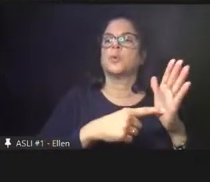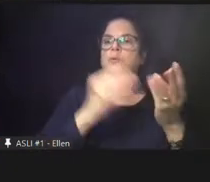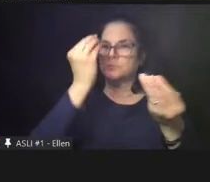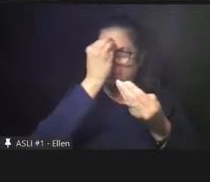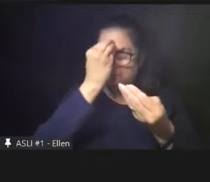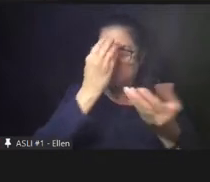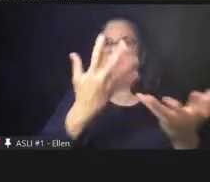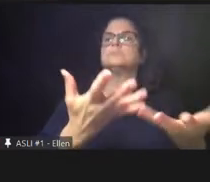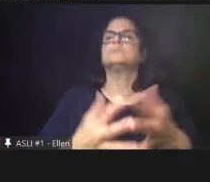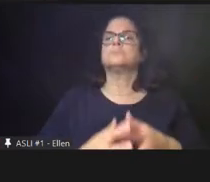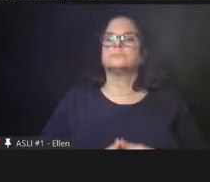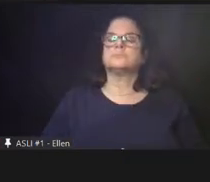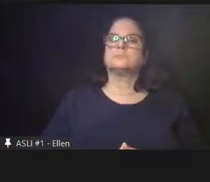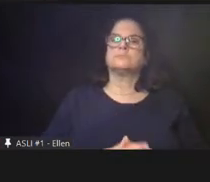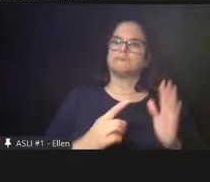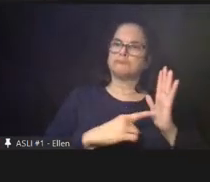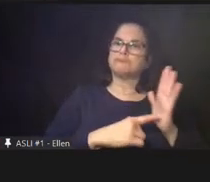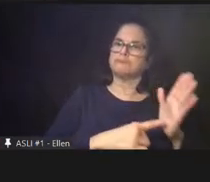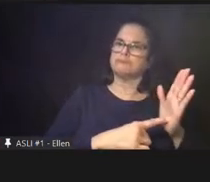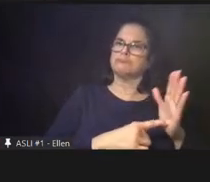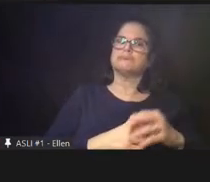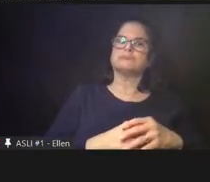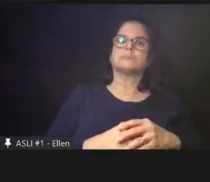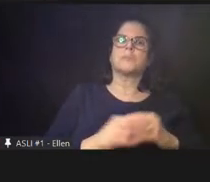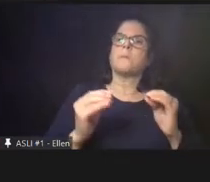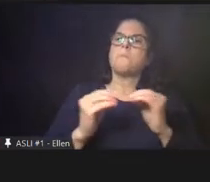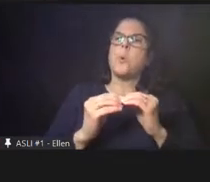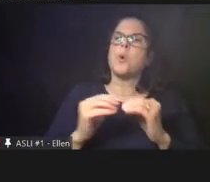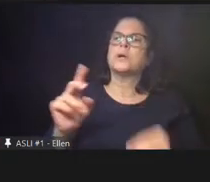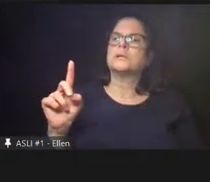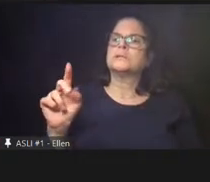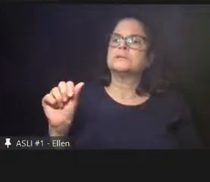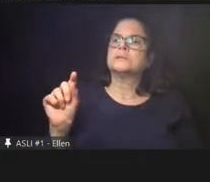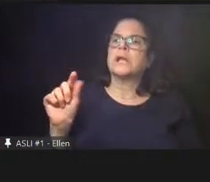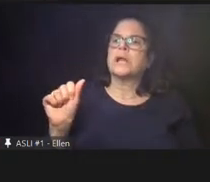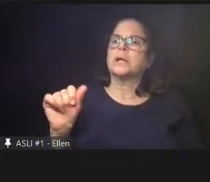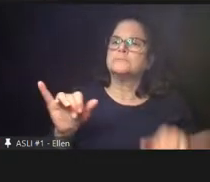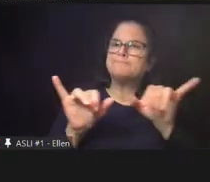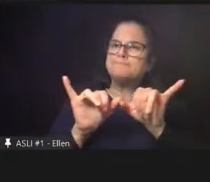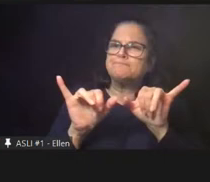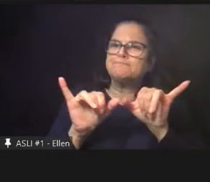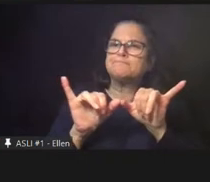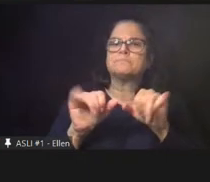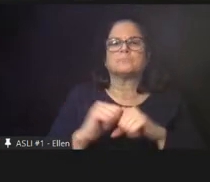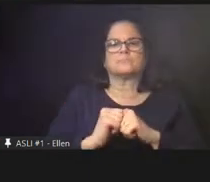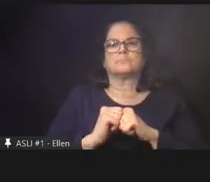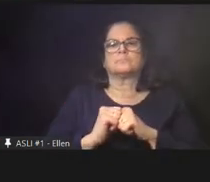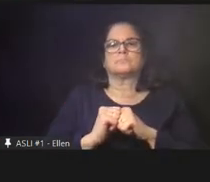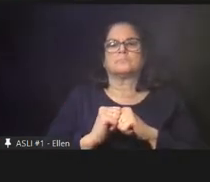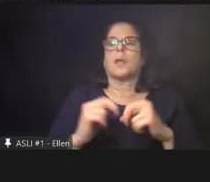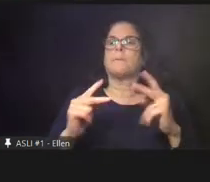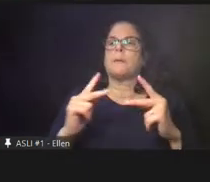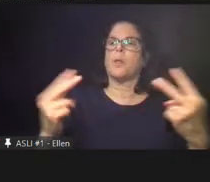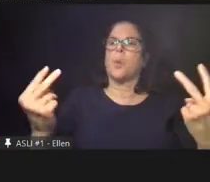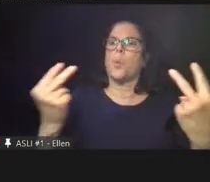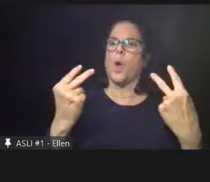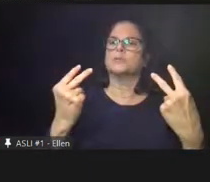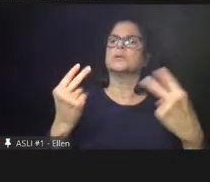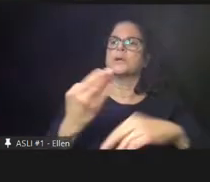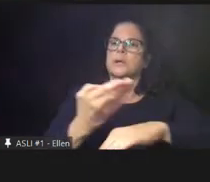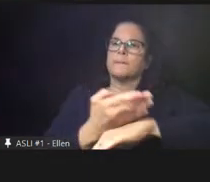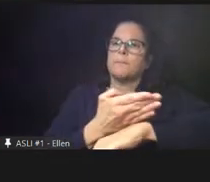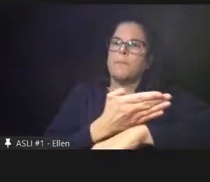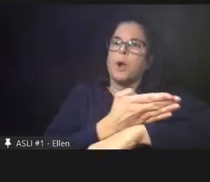that will go a long way with adding more data for consideration among those who are watching our progress.